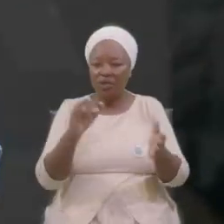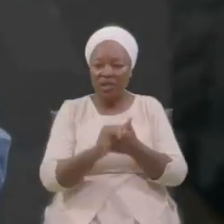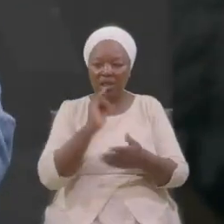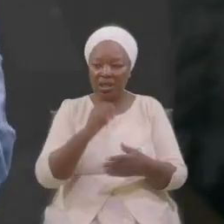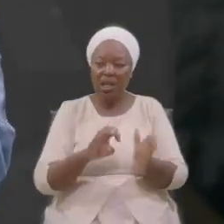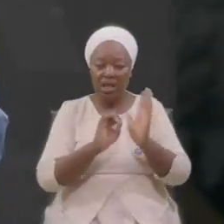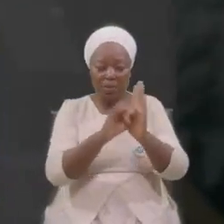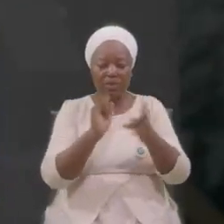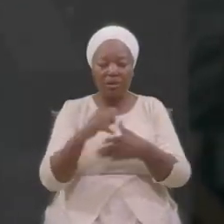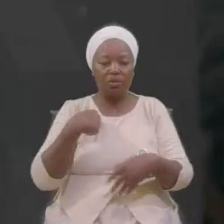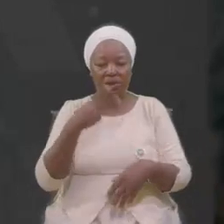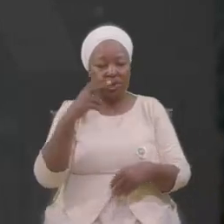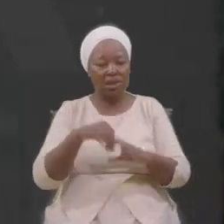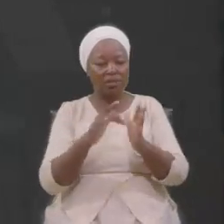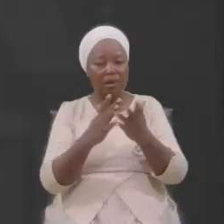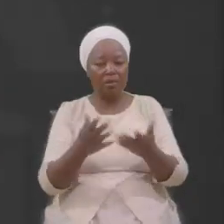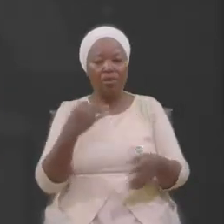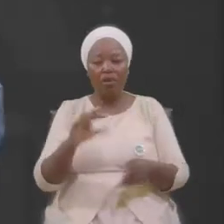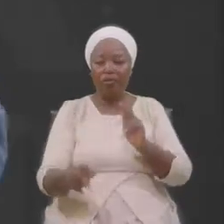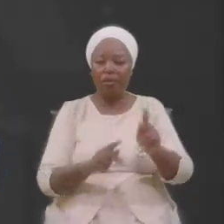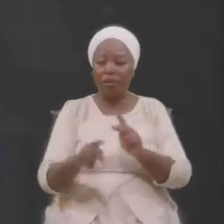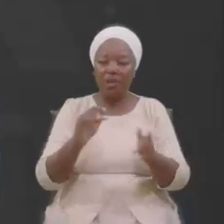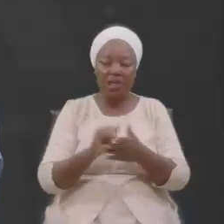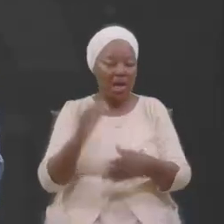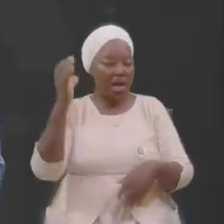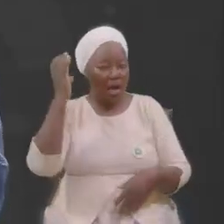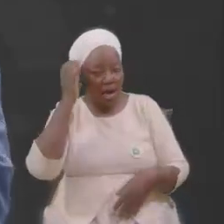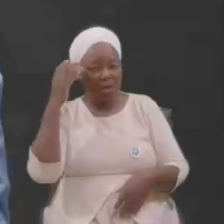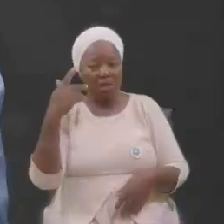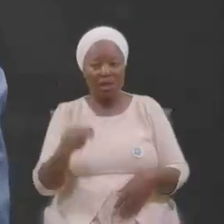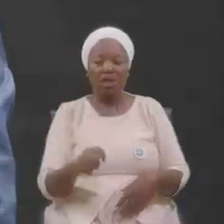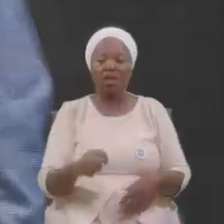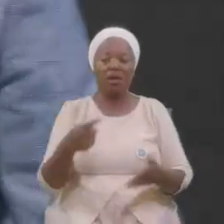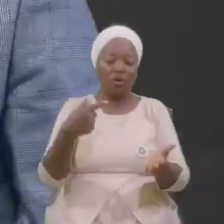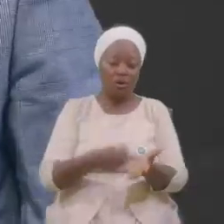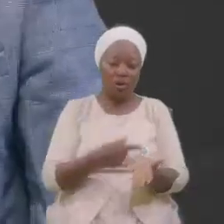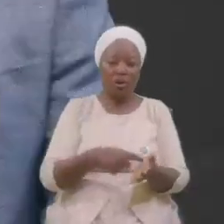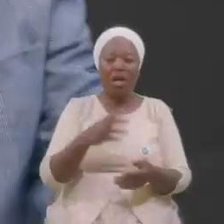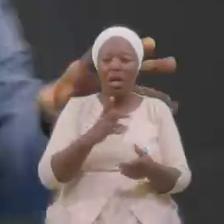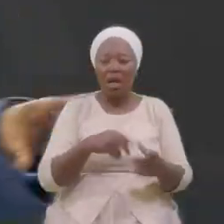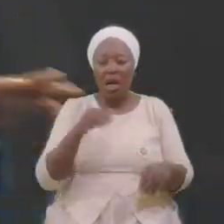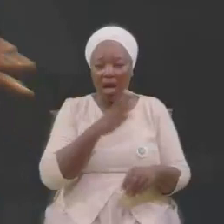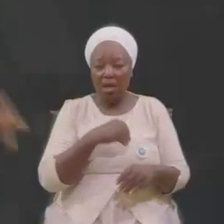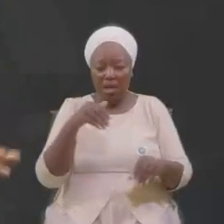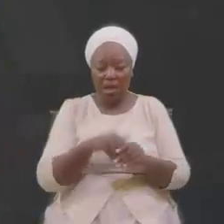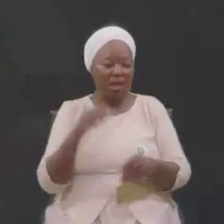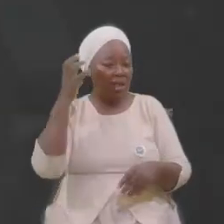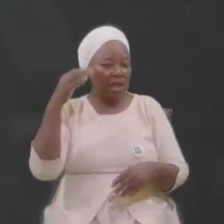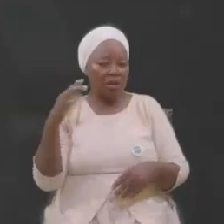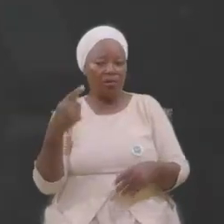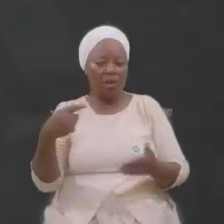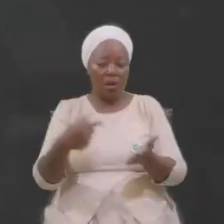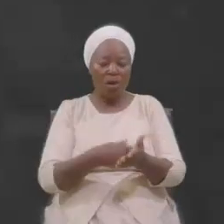in the Bible of people that heard the gospel. And the hearing of the gospel made